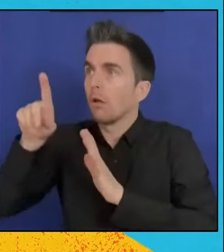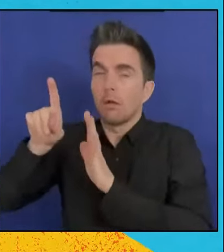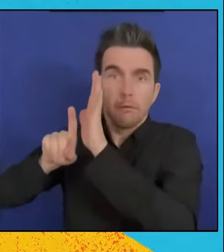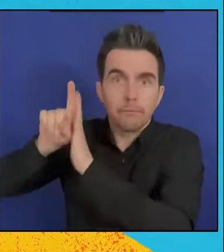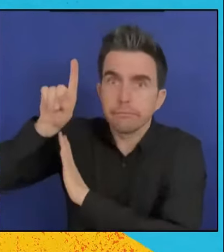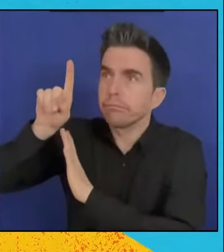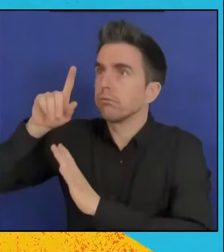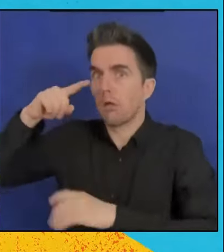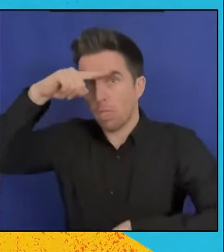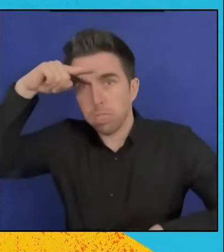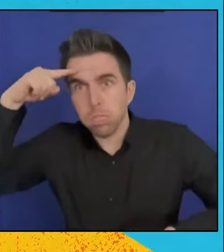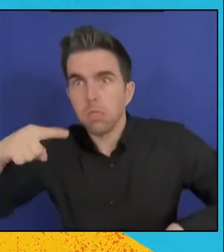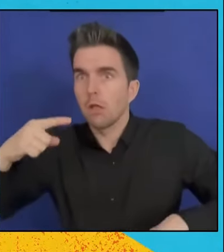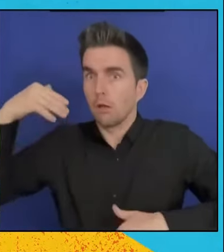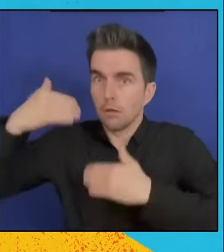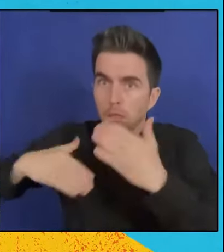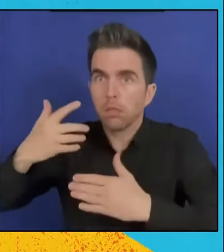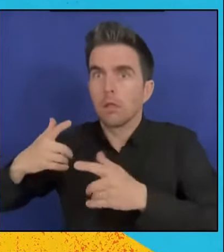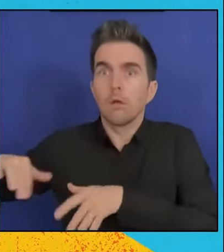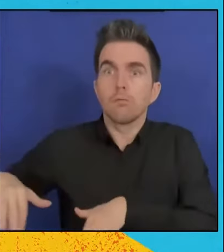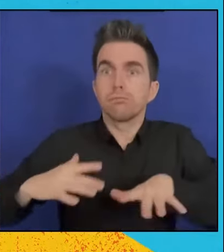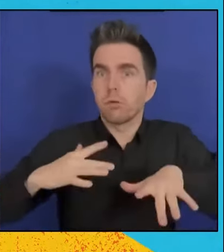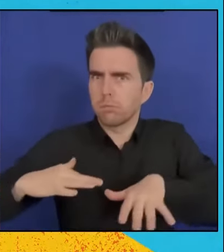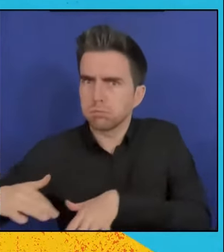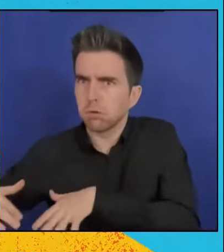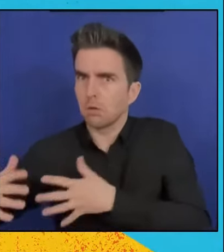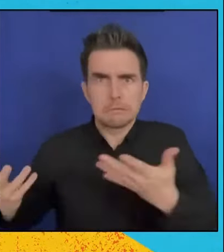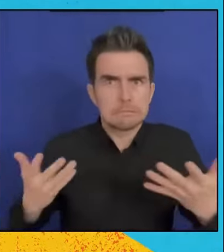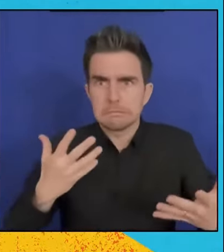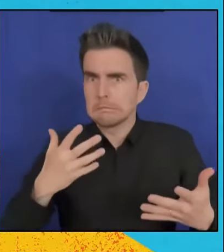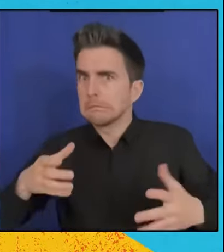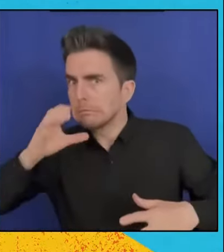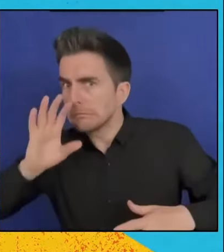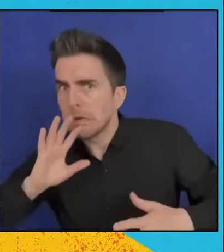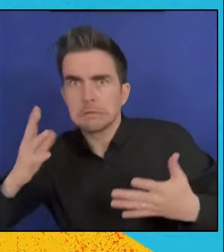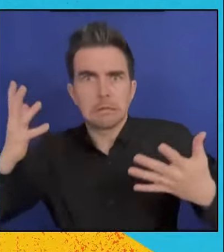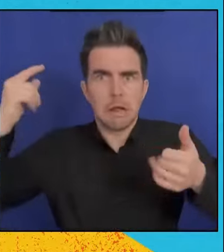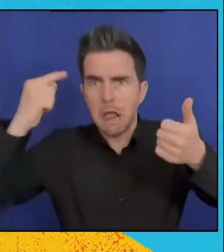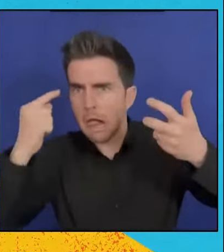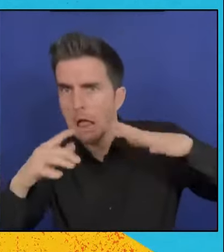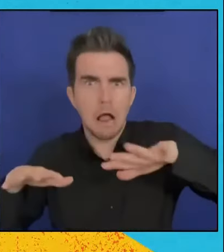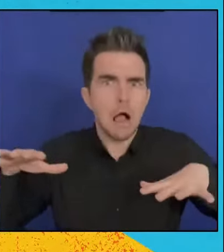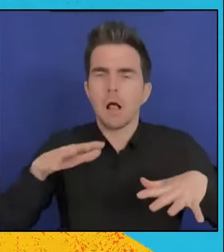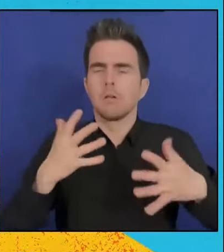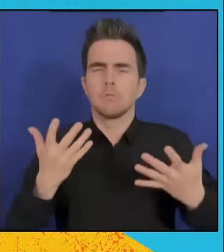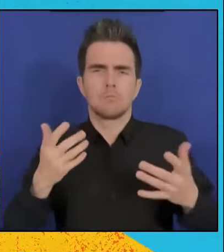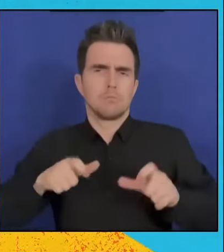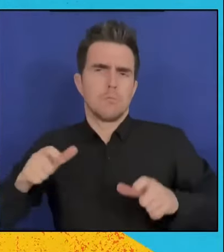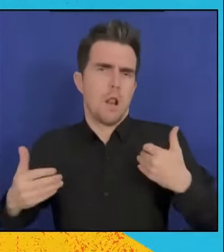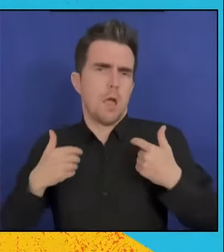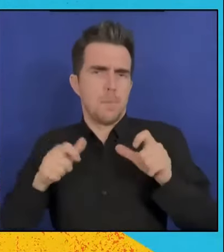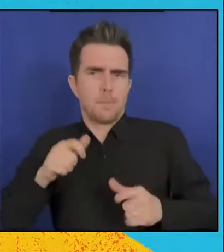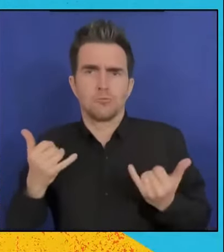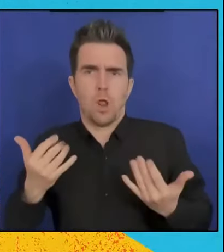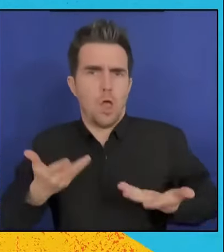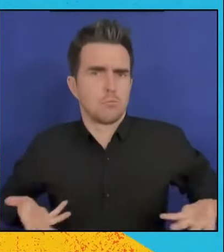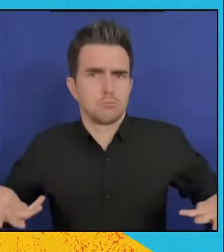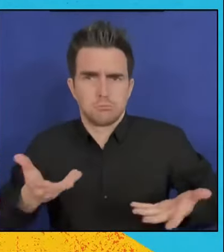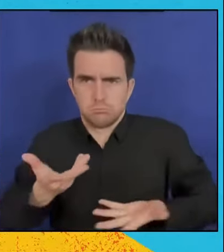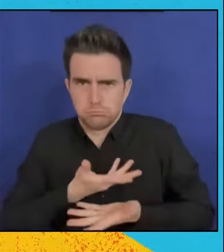responsibility to join hands together and make sure we act as small as we are. Because see, knowing how to